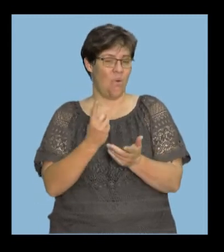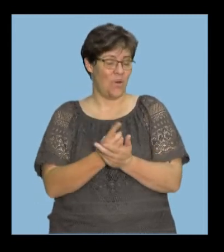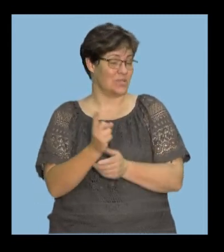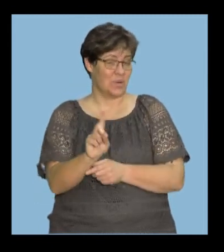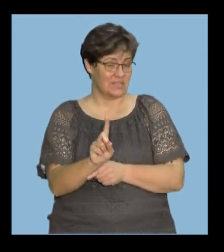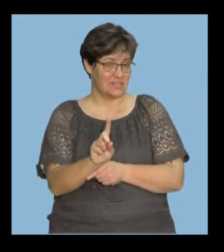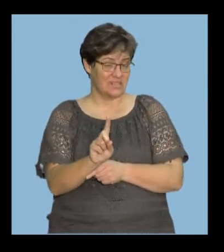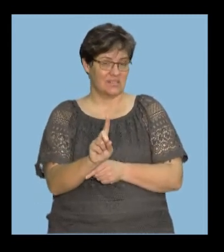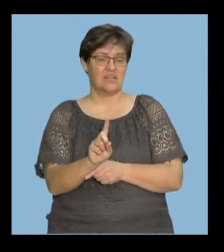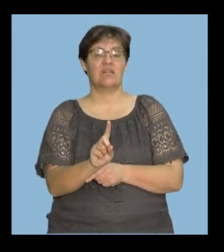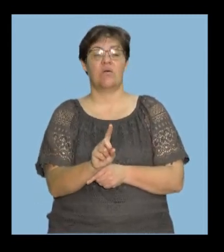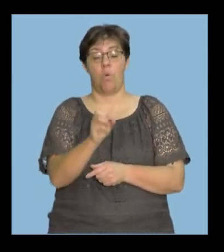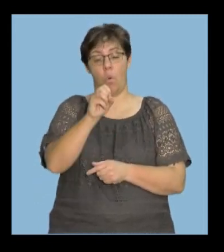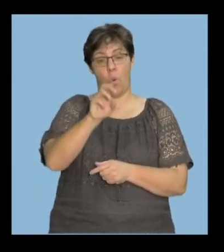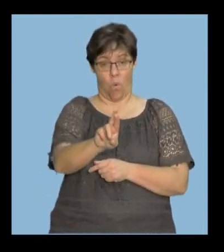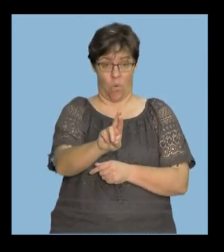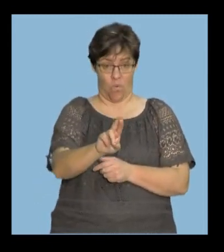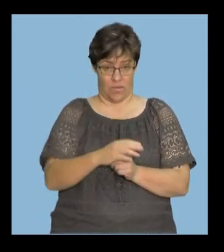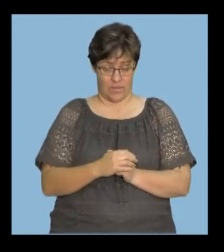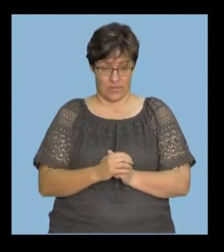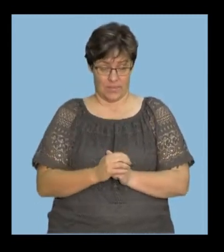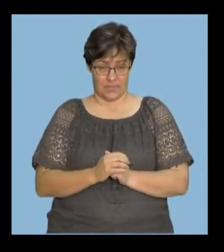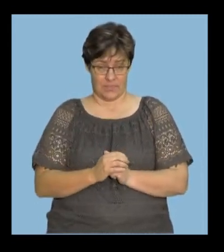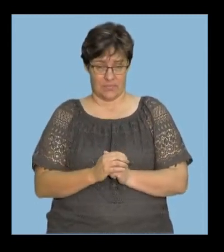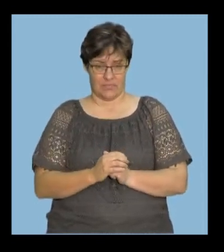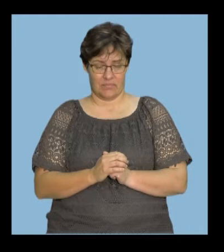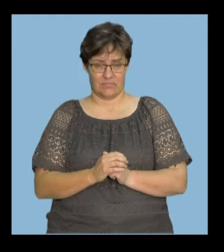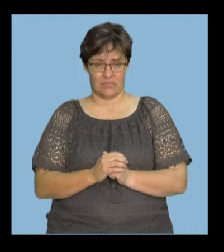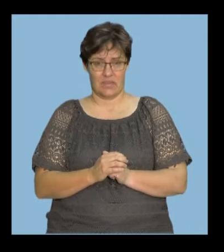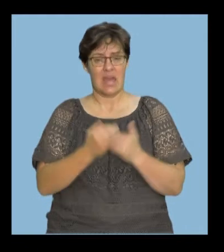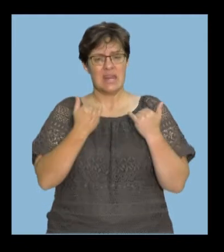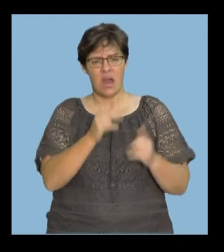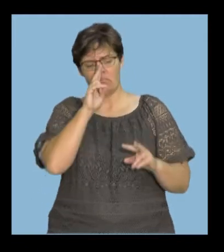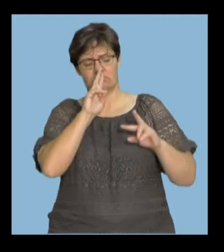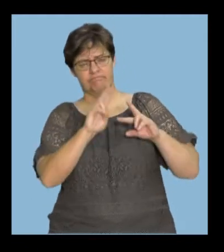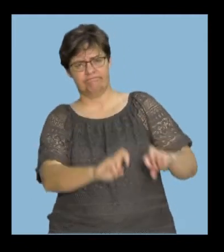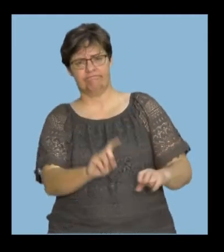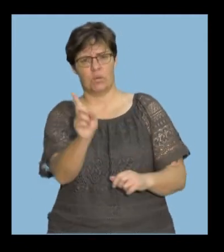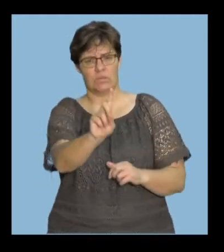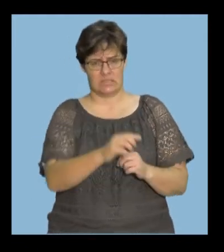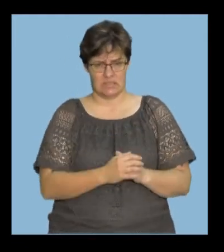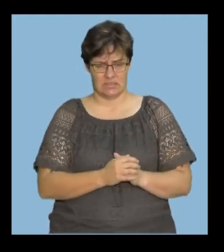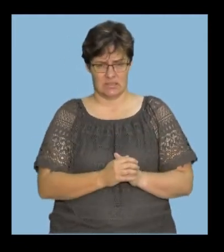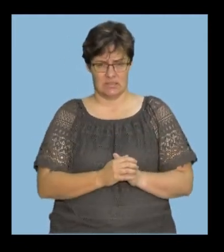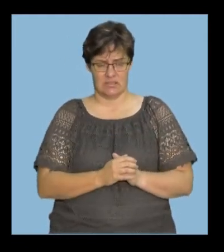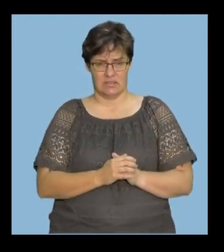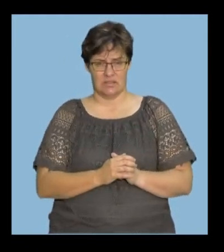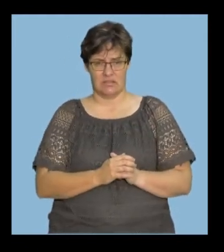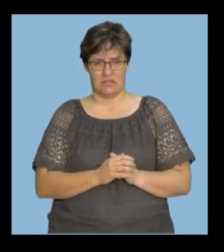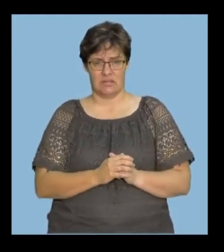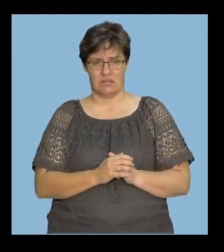to in terms of the word or. Whereas what we want to look at is the idea